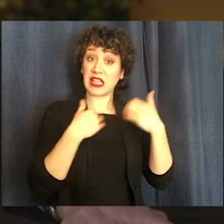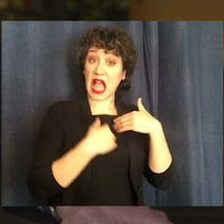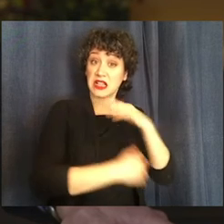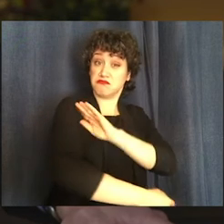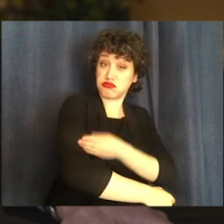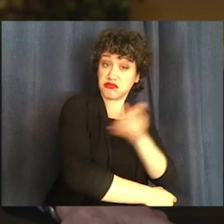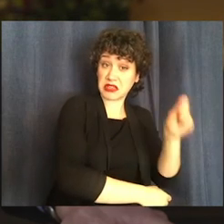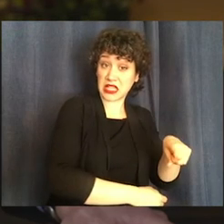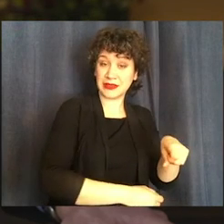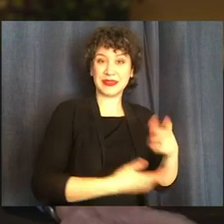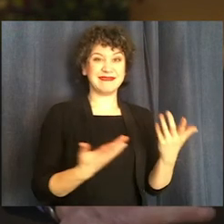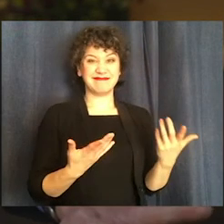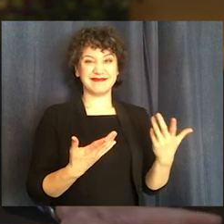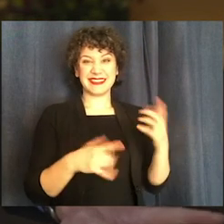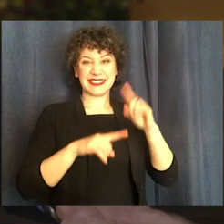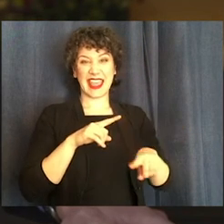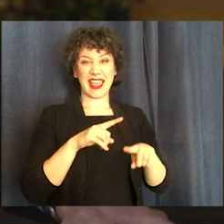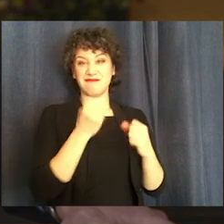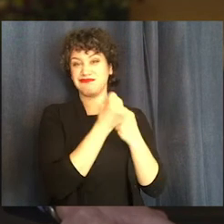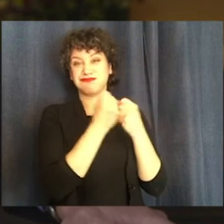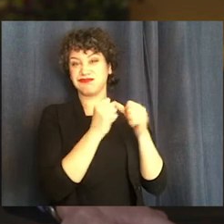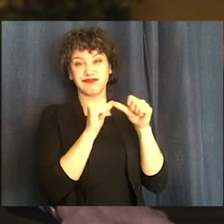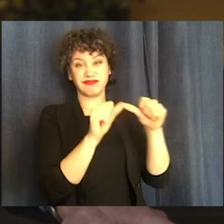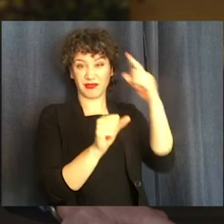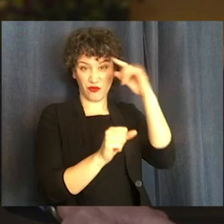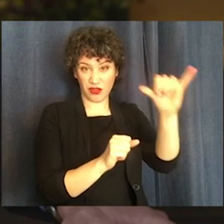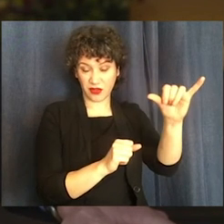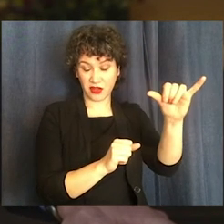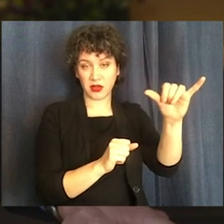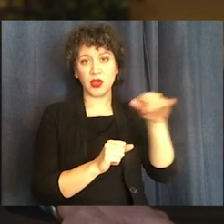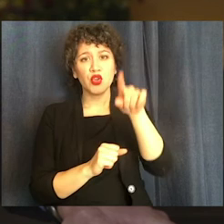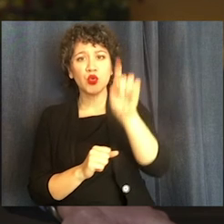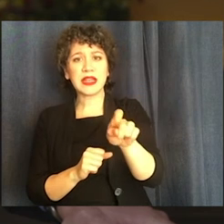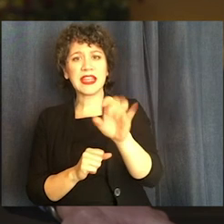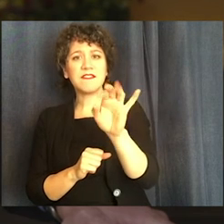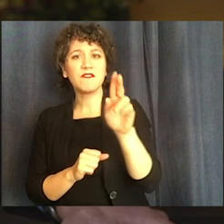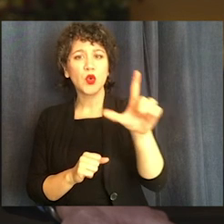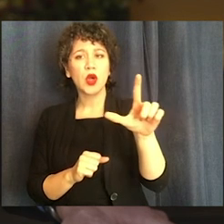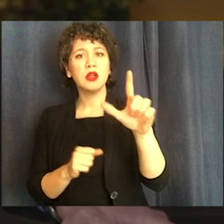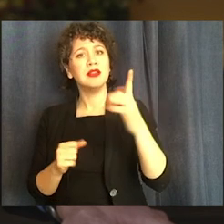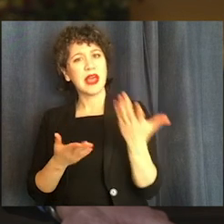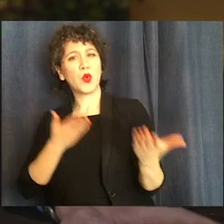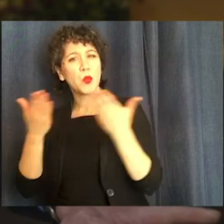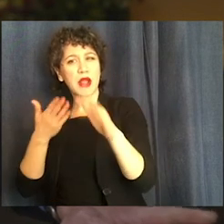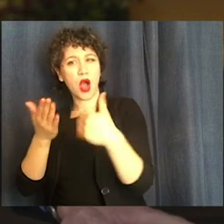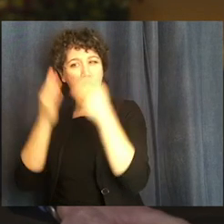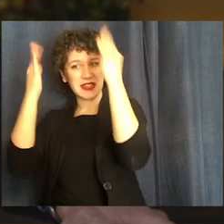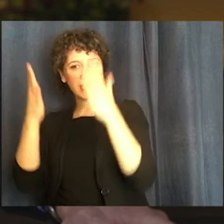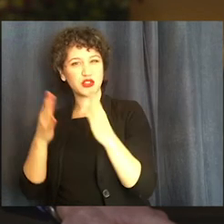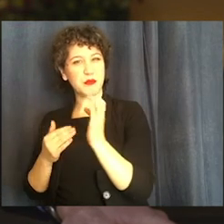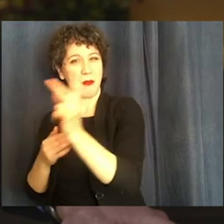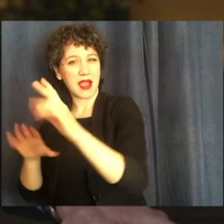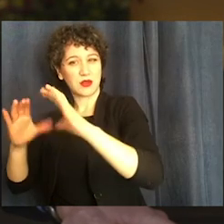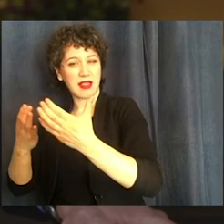classroom year in and year out. Hope. This is my last favorite four-letter word. Hope